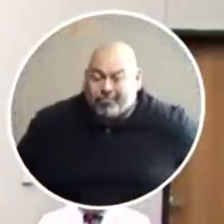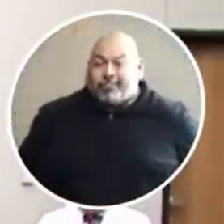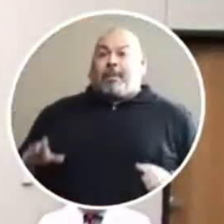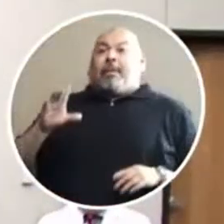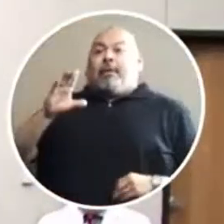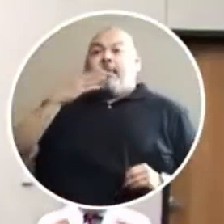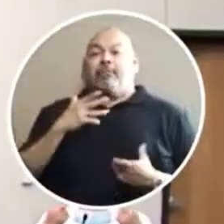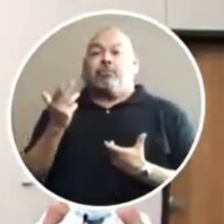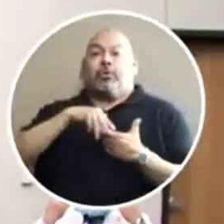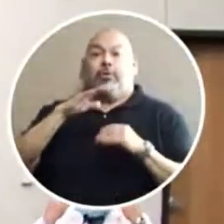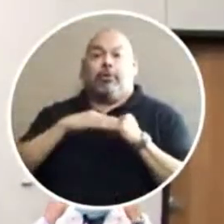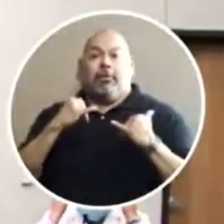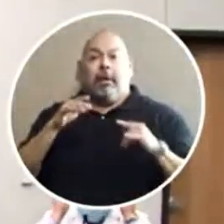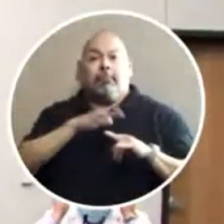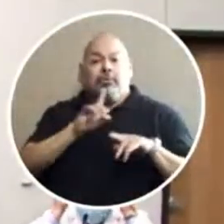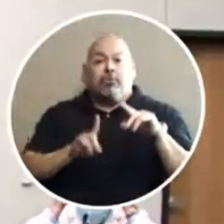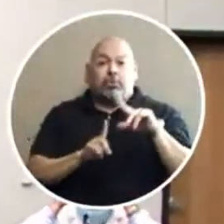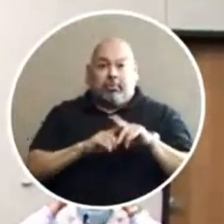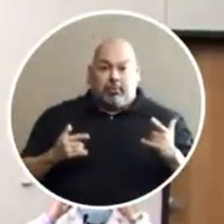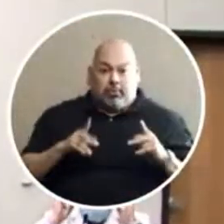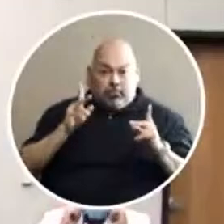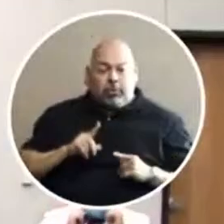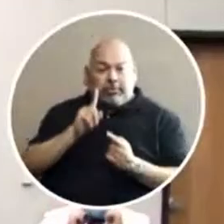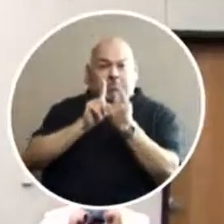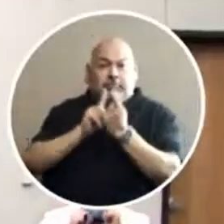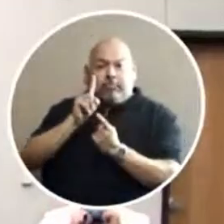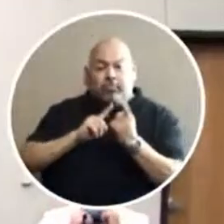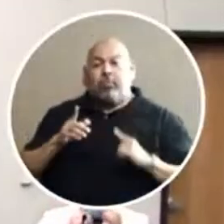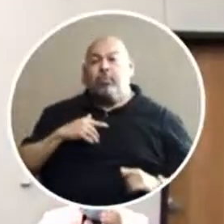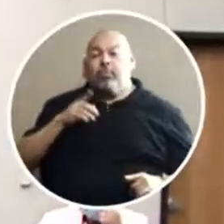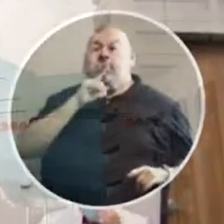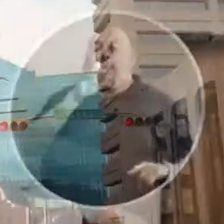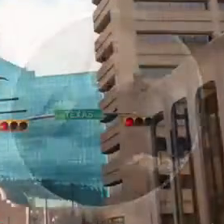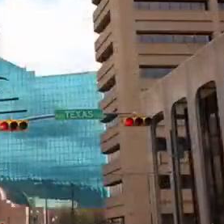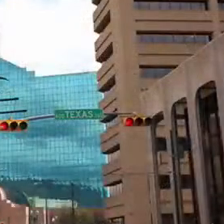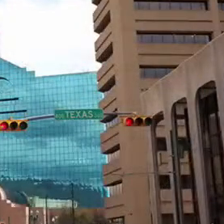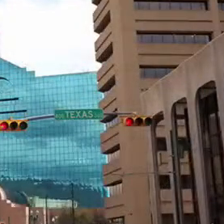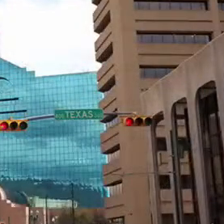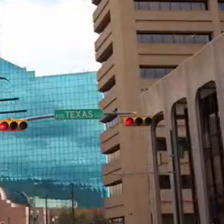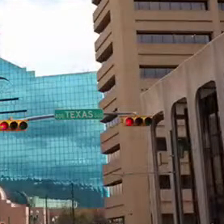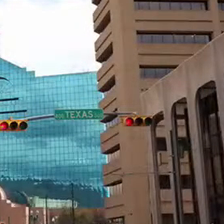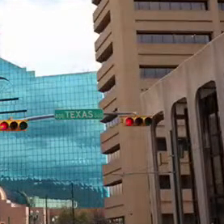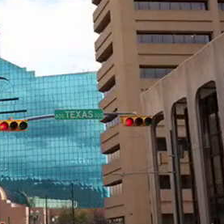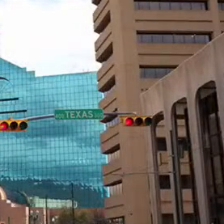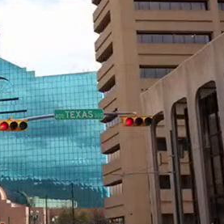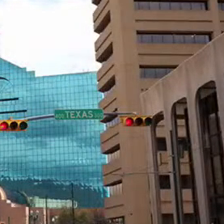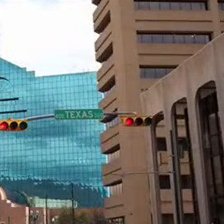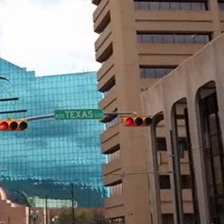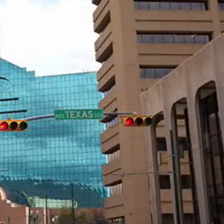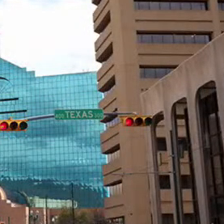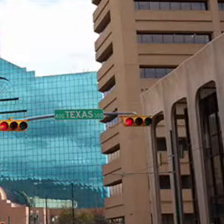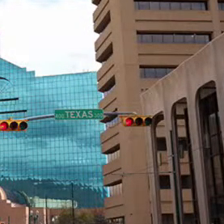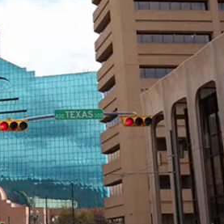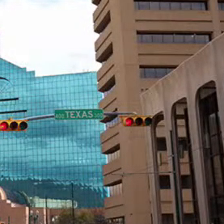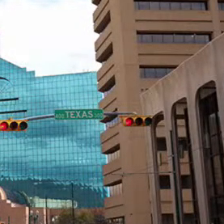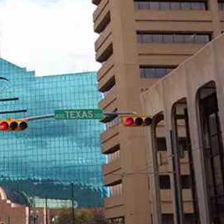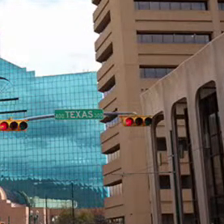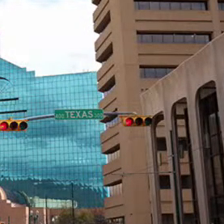online as well here in person. Once again, be safe out there and always remember to wear your mask. Thank you, everybody.